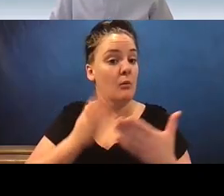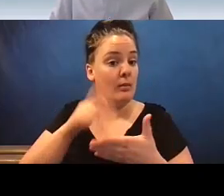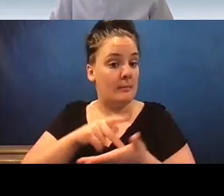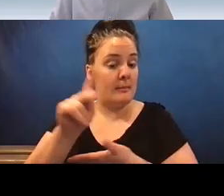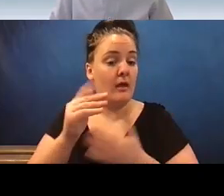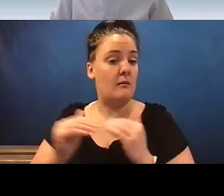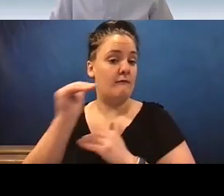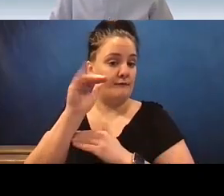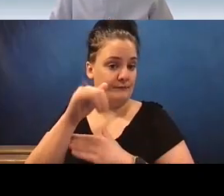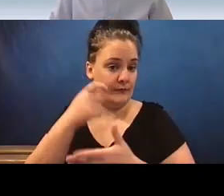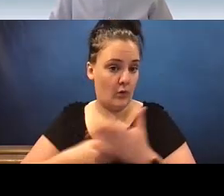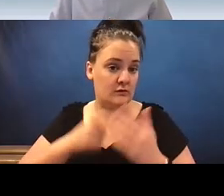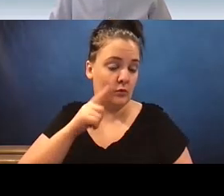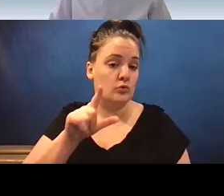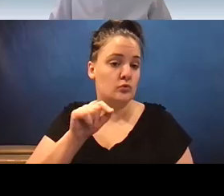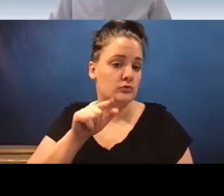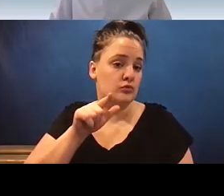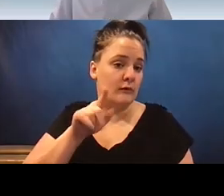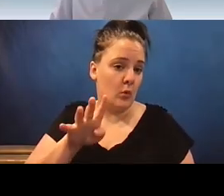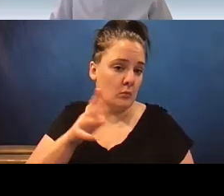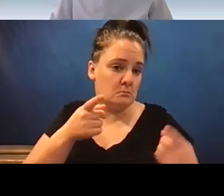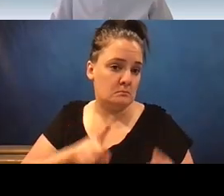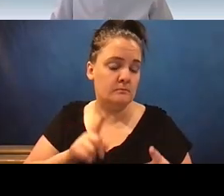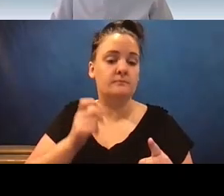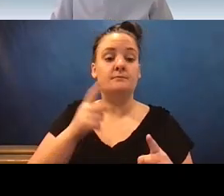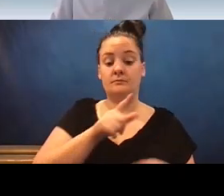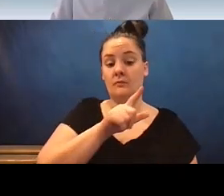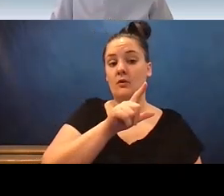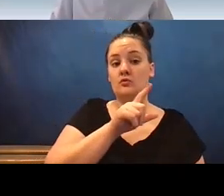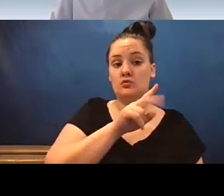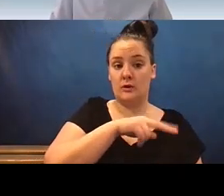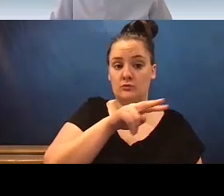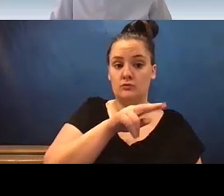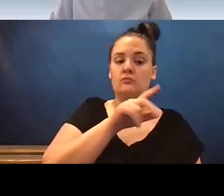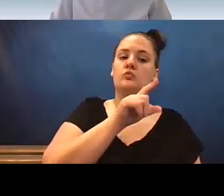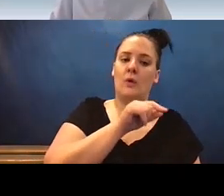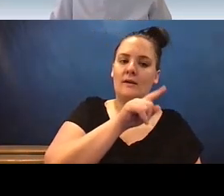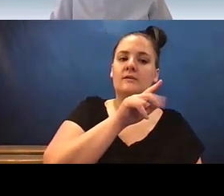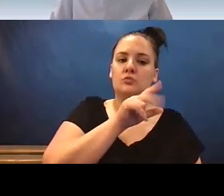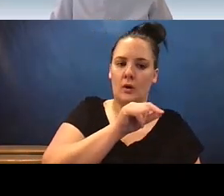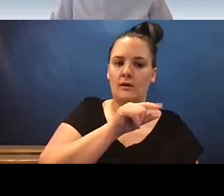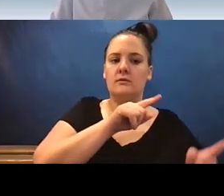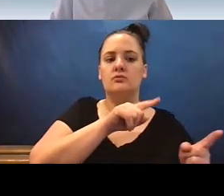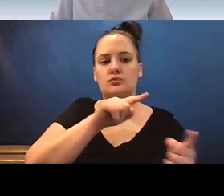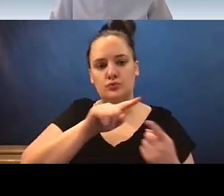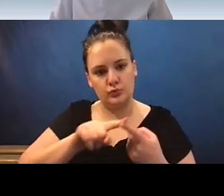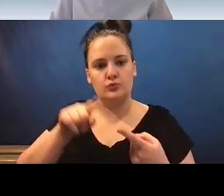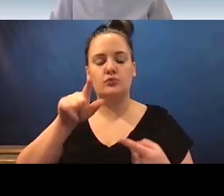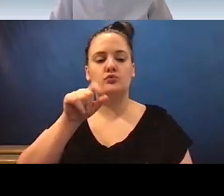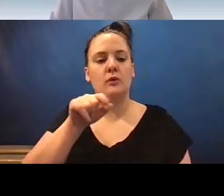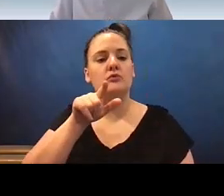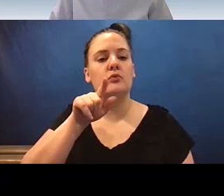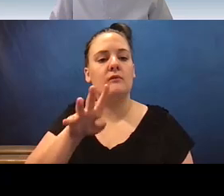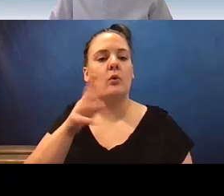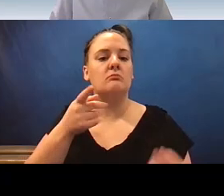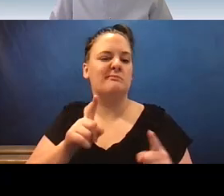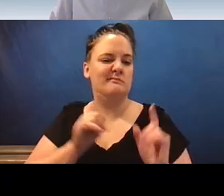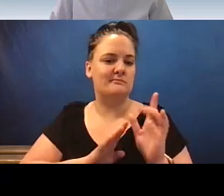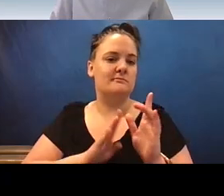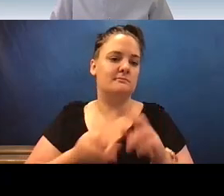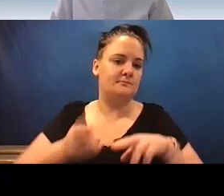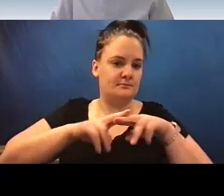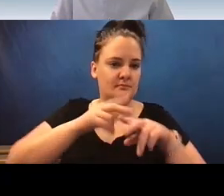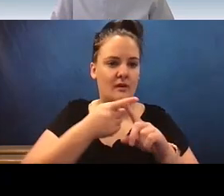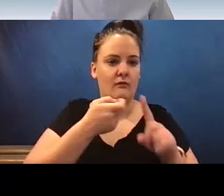From 2020 to 2024, the share of hospitals being paid above cost for Health First Colorado increased from 29.6%